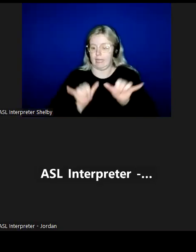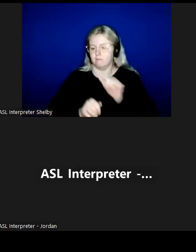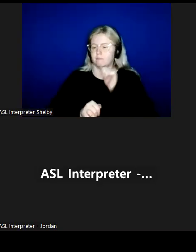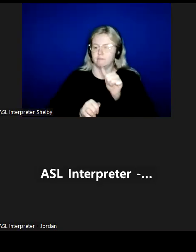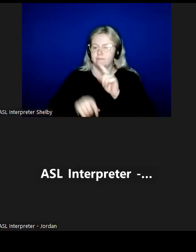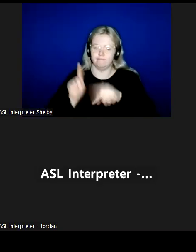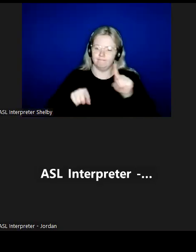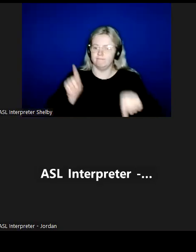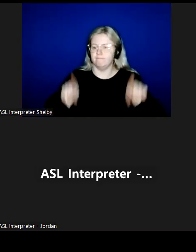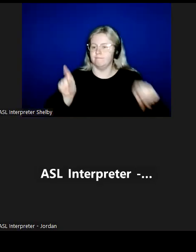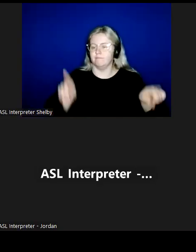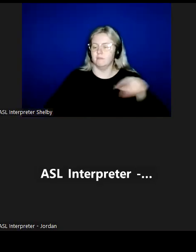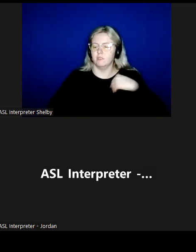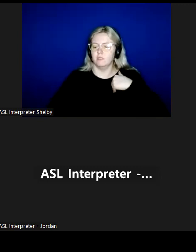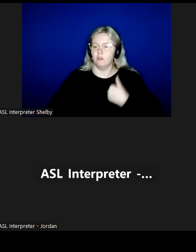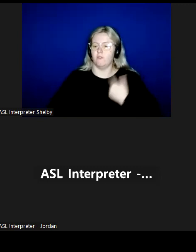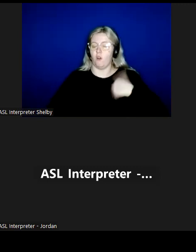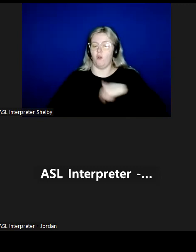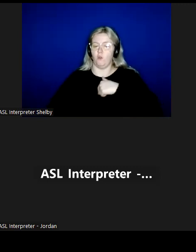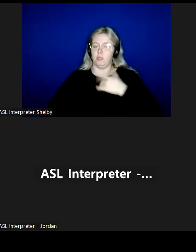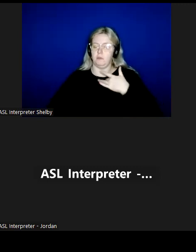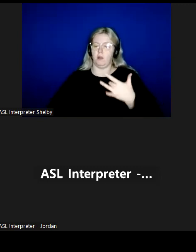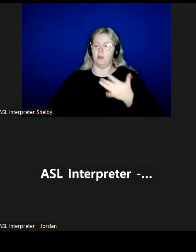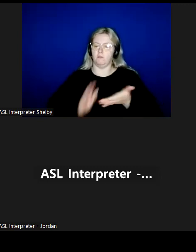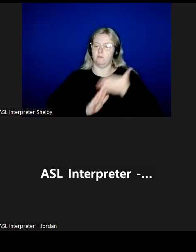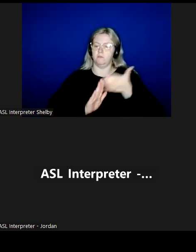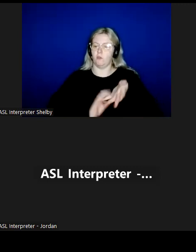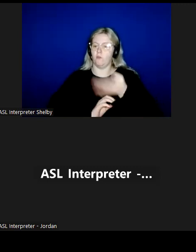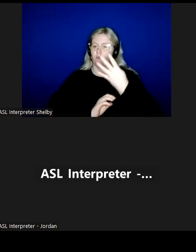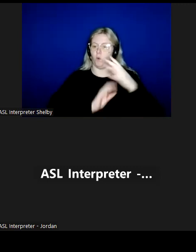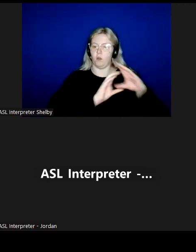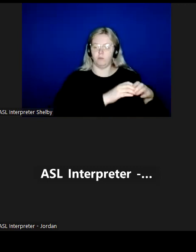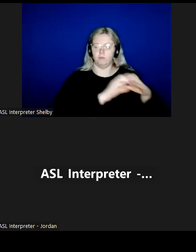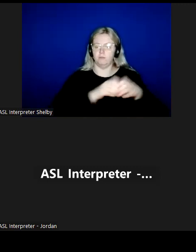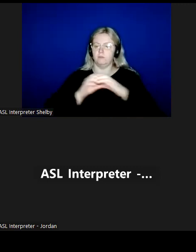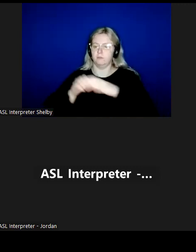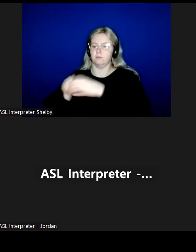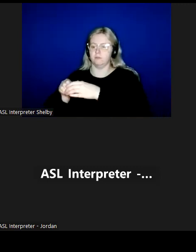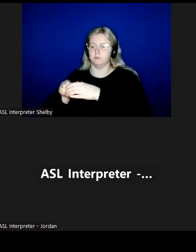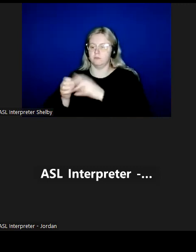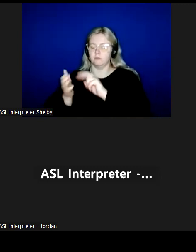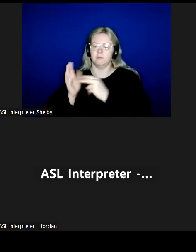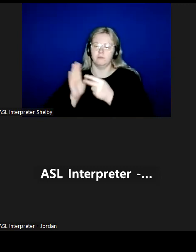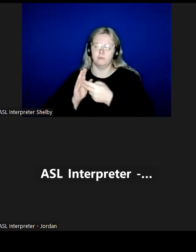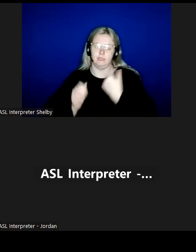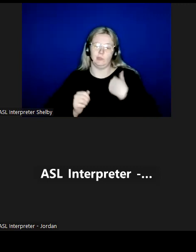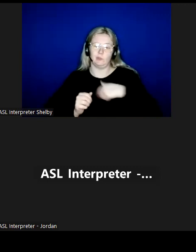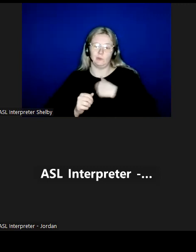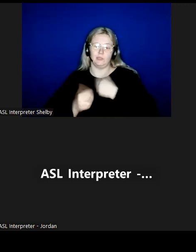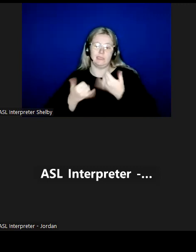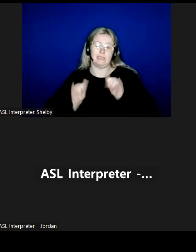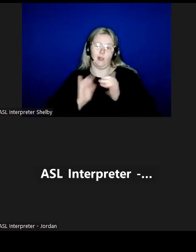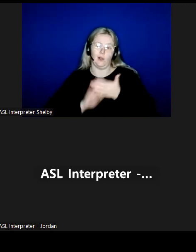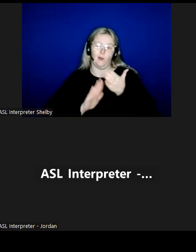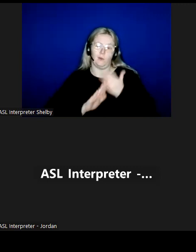used to operating as 4 different regional health authorities, we are still very much operating that